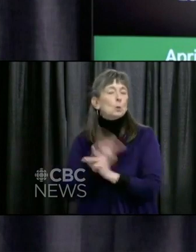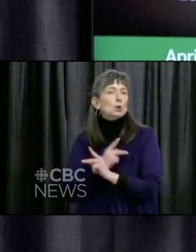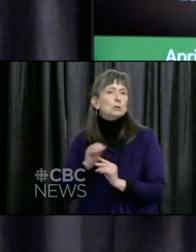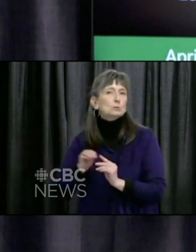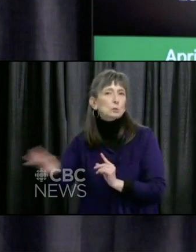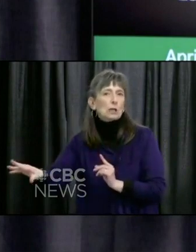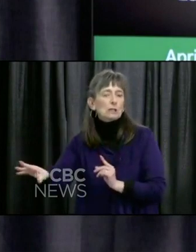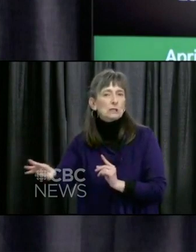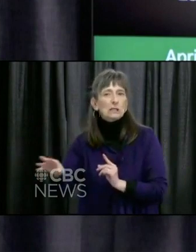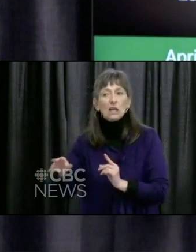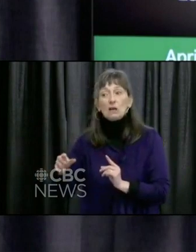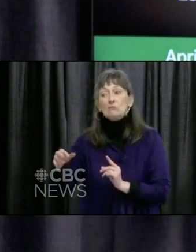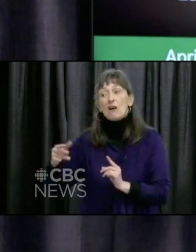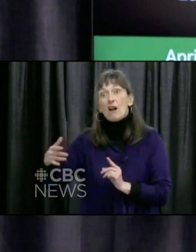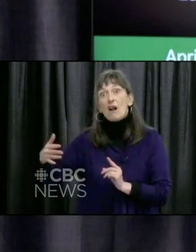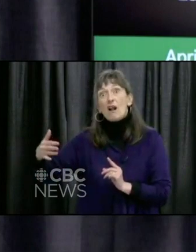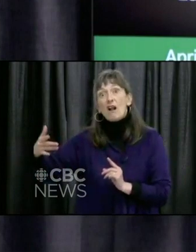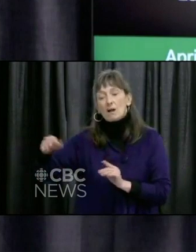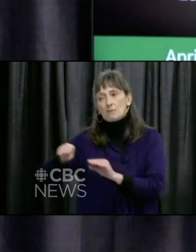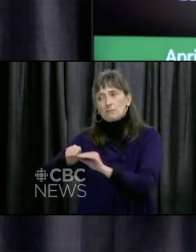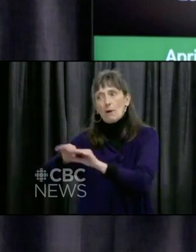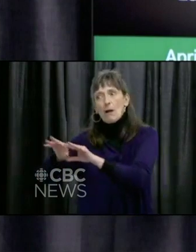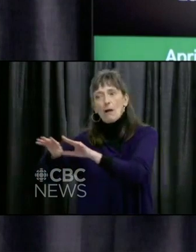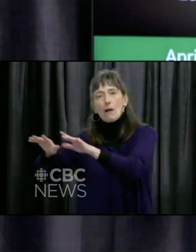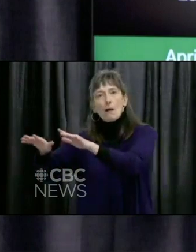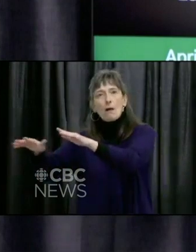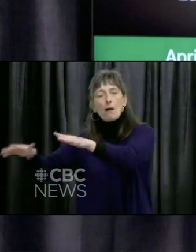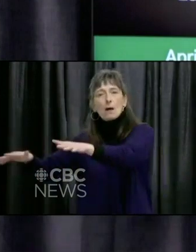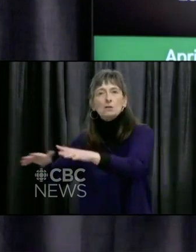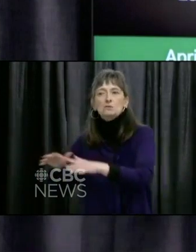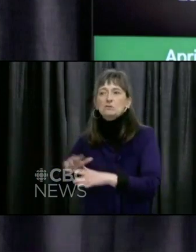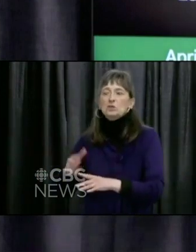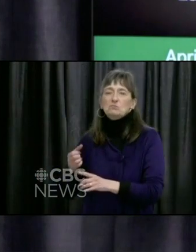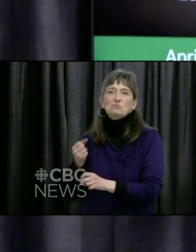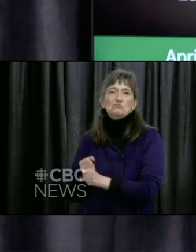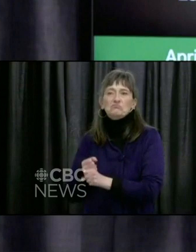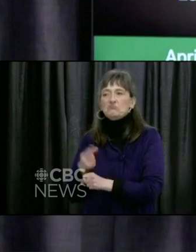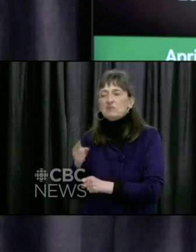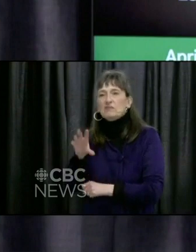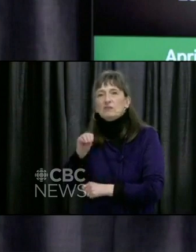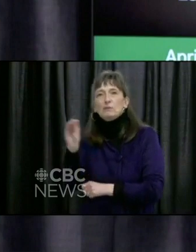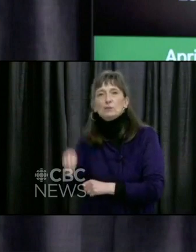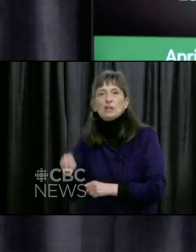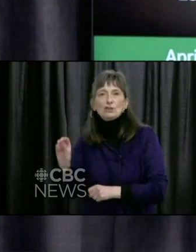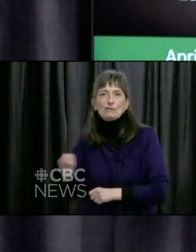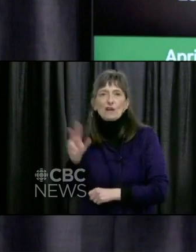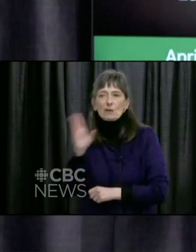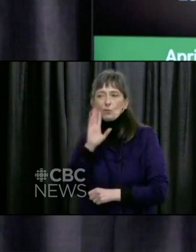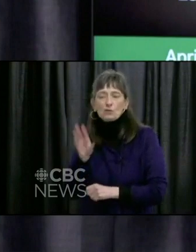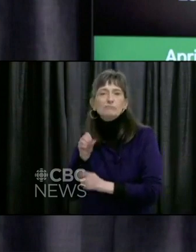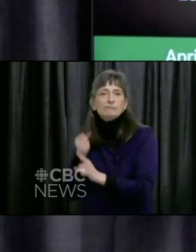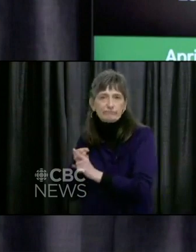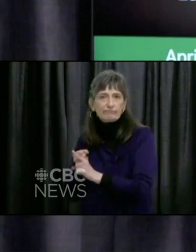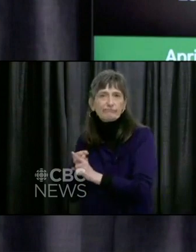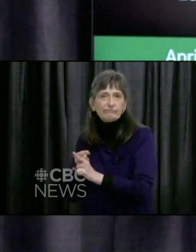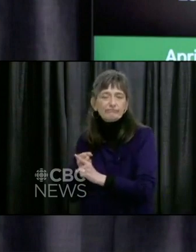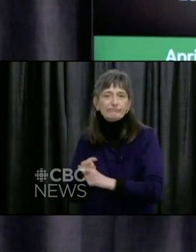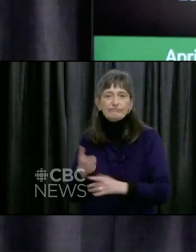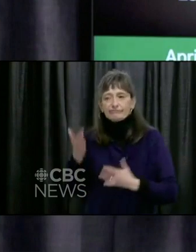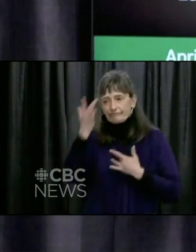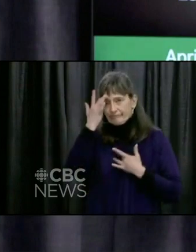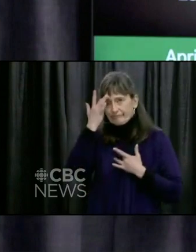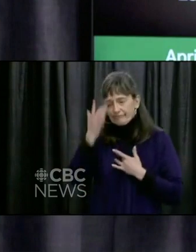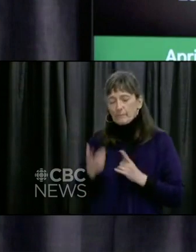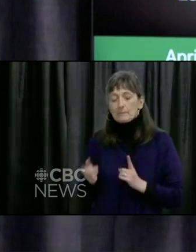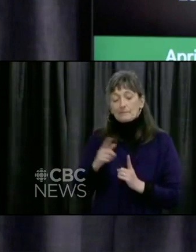then if you let it spread for a while, what it's going to do is going to infect around 40 to 50% of individuals. If on the other